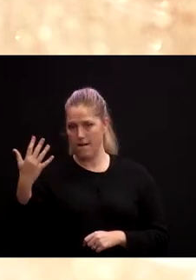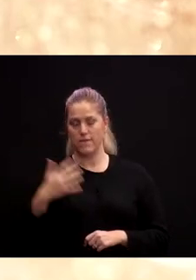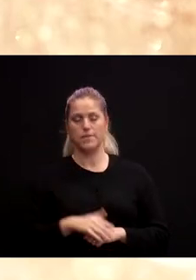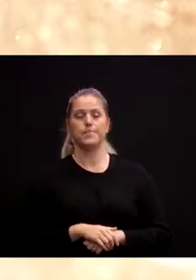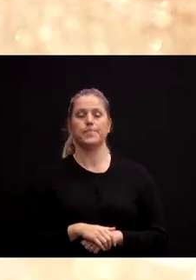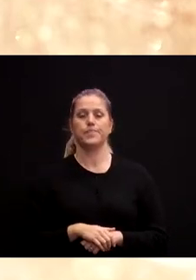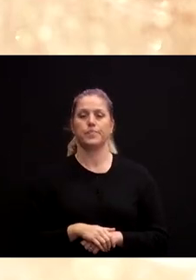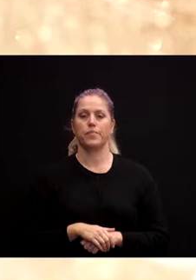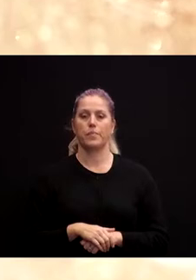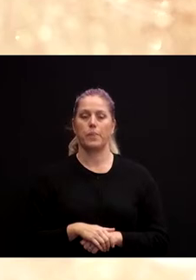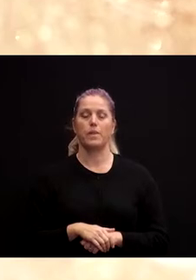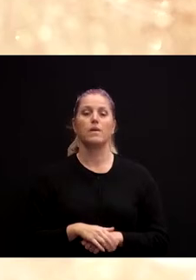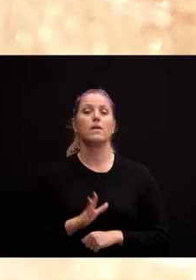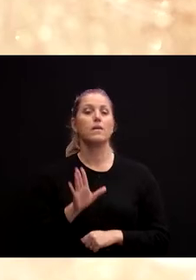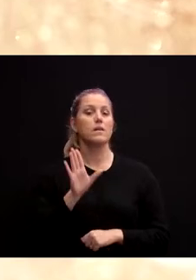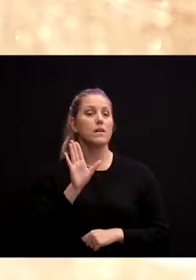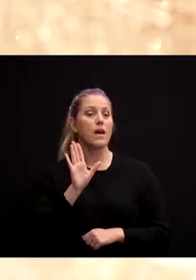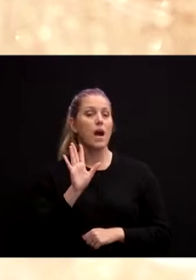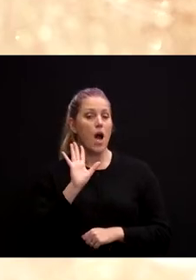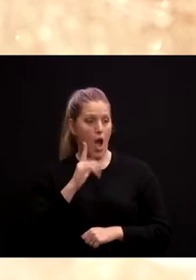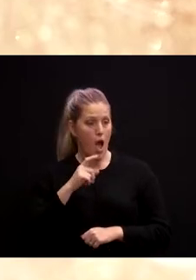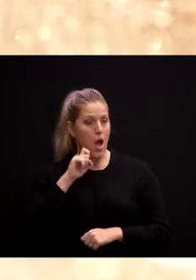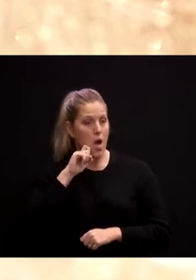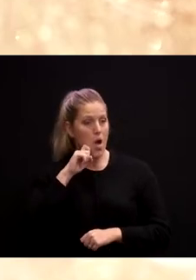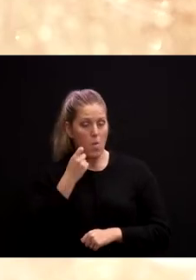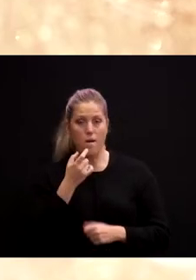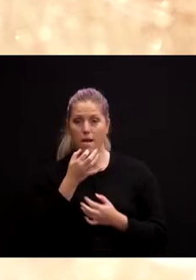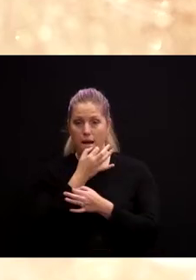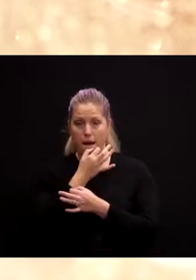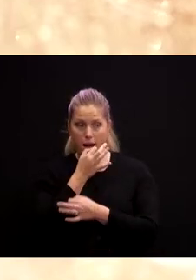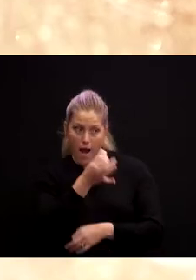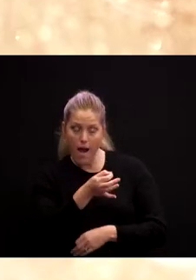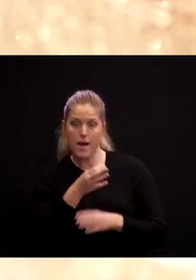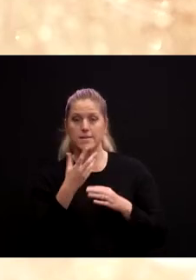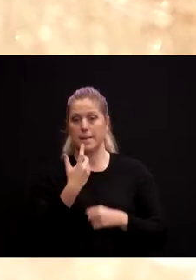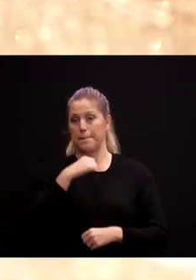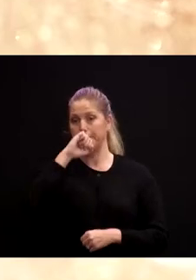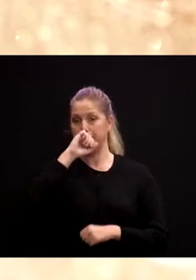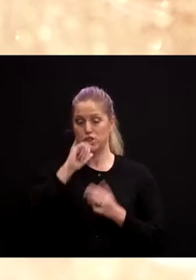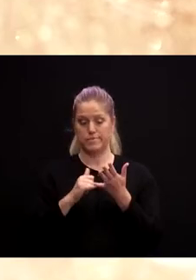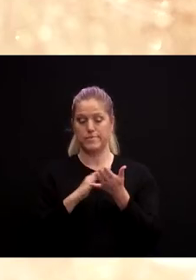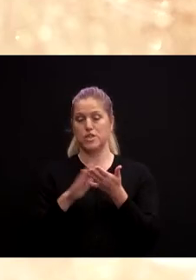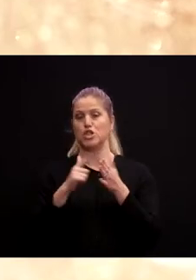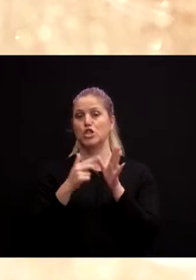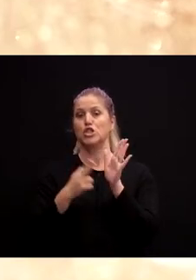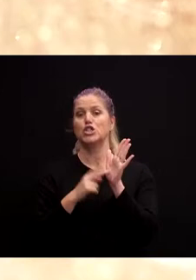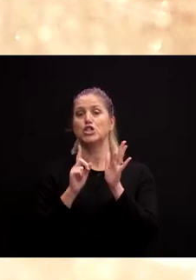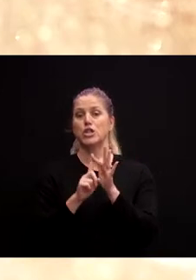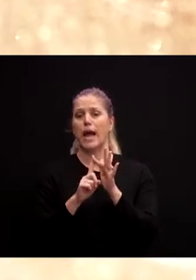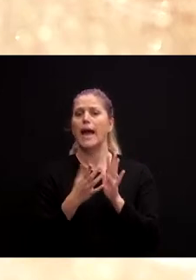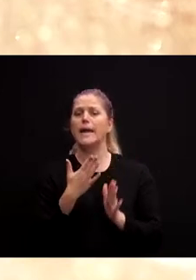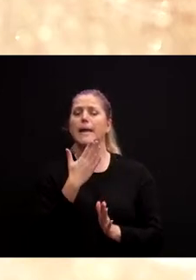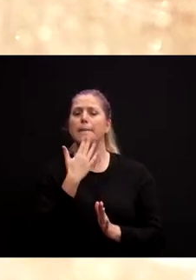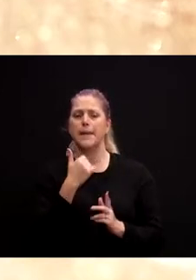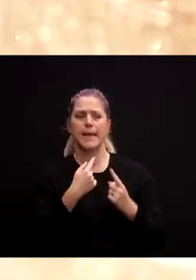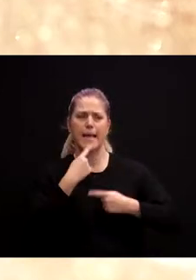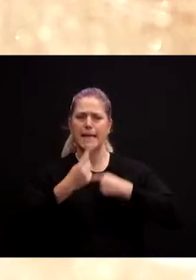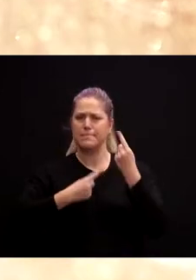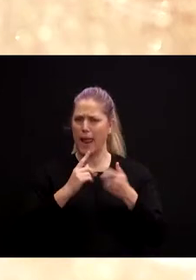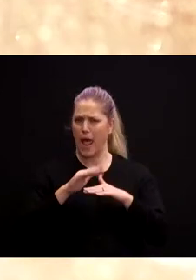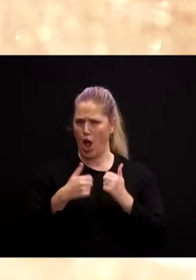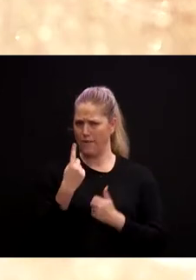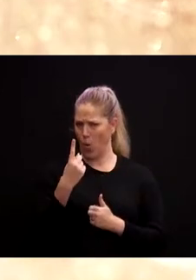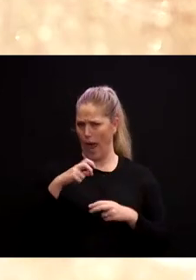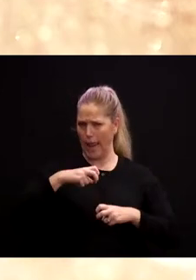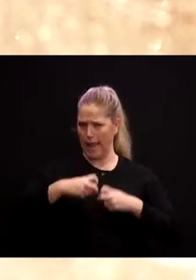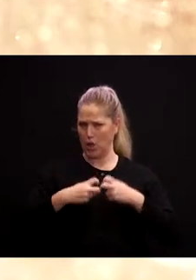Before I move to consent for the agenda, I ask Bishop Shane to please come forward and explain one issue that has been considered by the steering committee